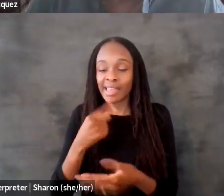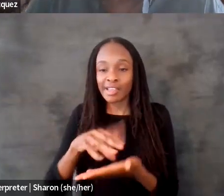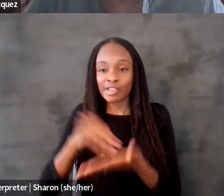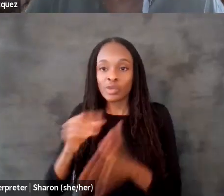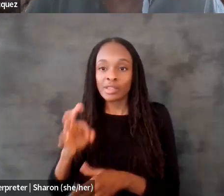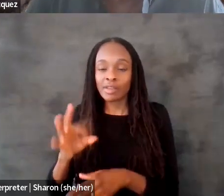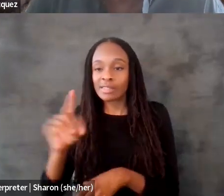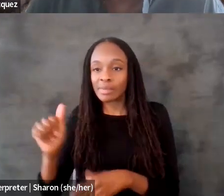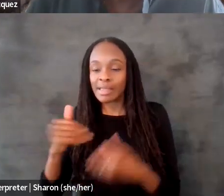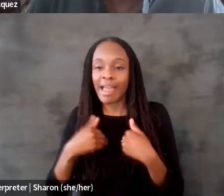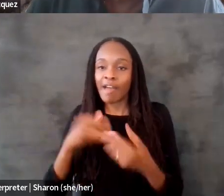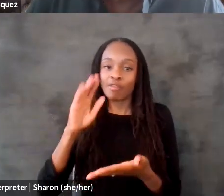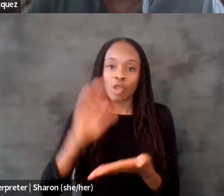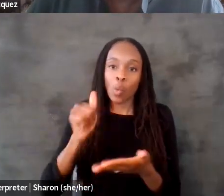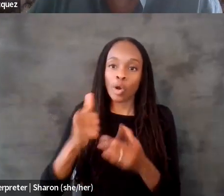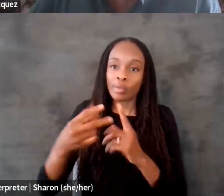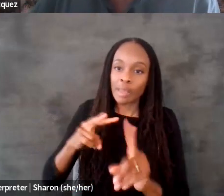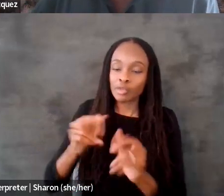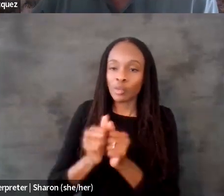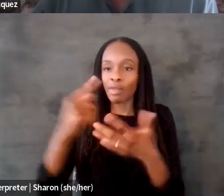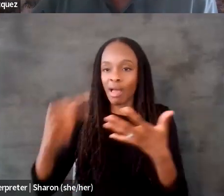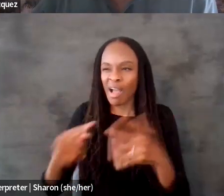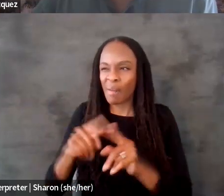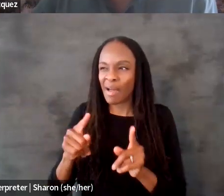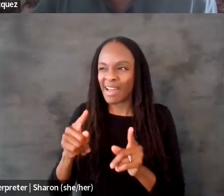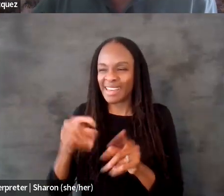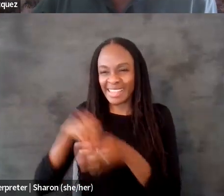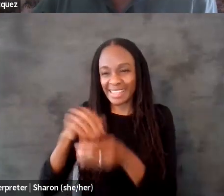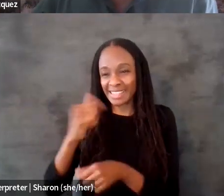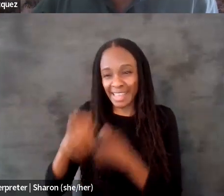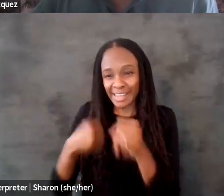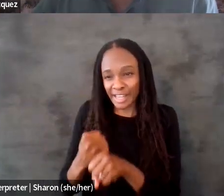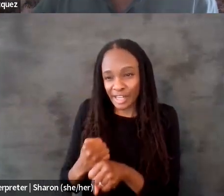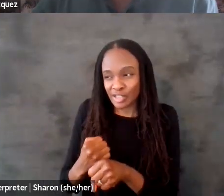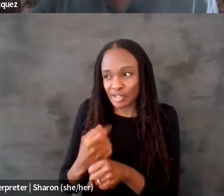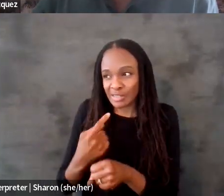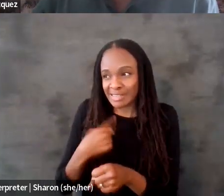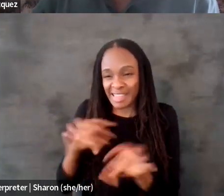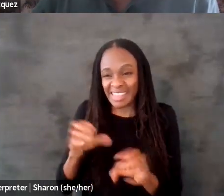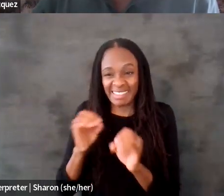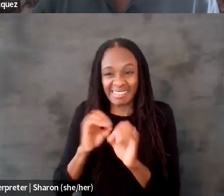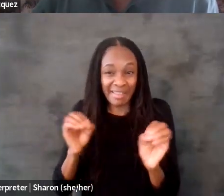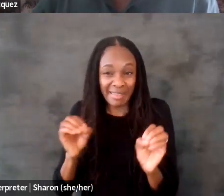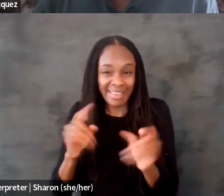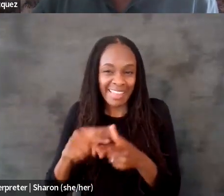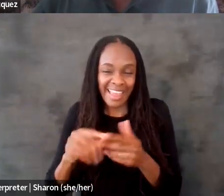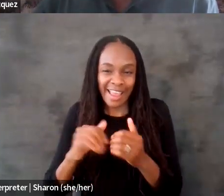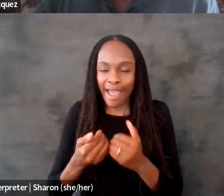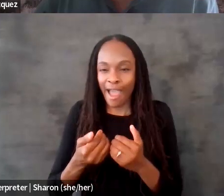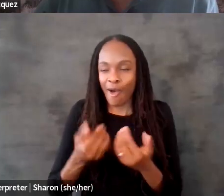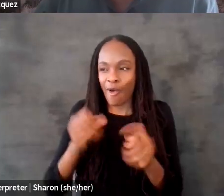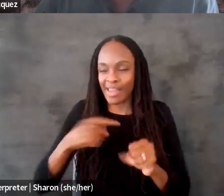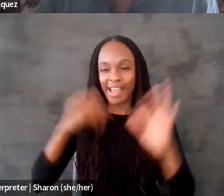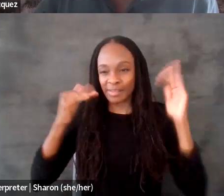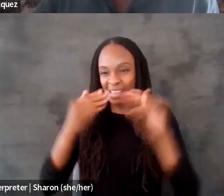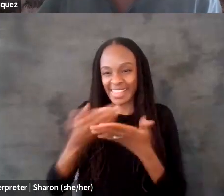school climate and haven't done anything within that 10-year span, then why would I expect for things to be different? And so sometimes our own bias is how we